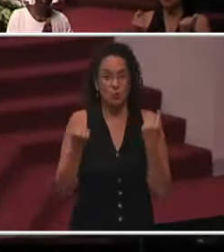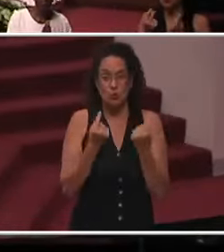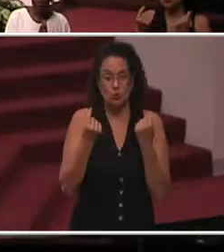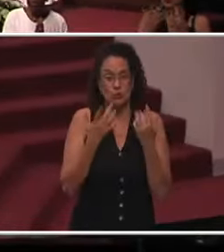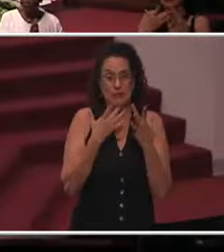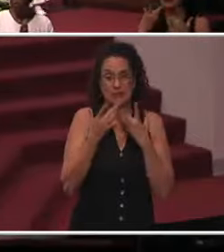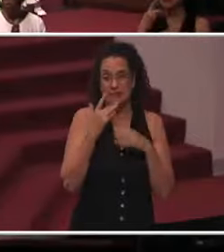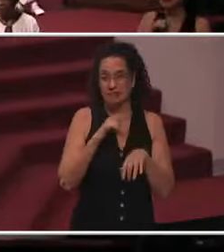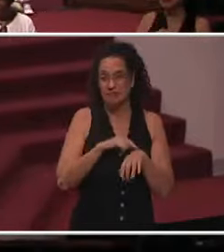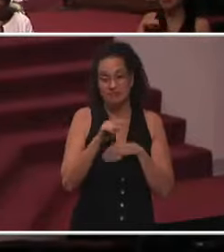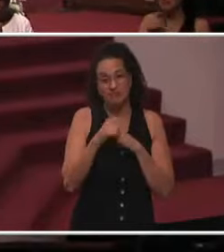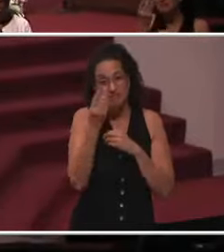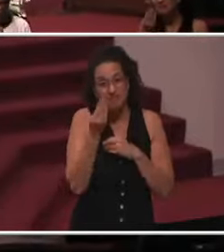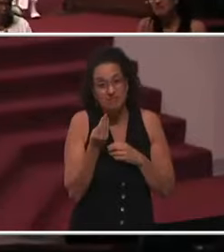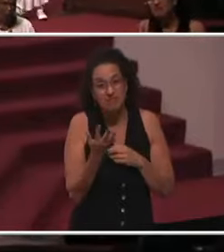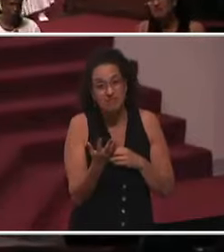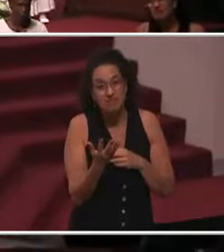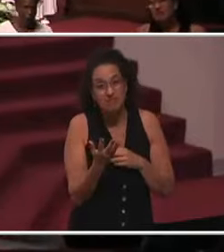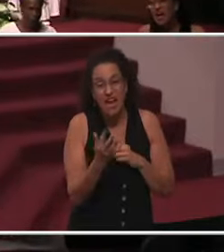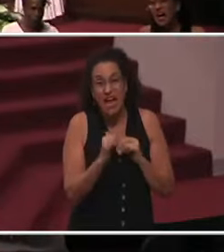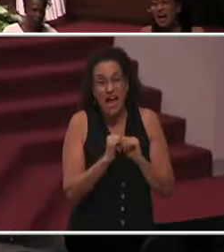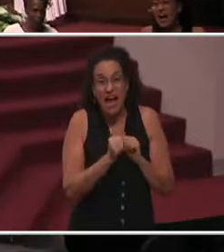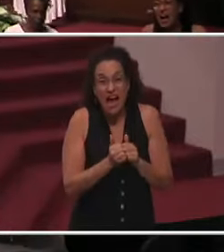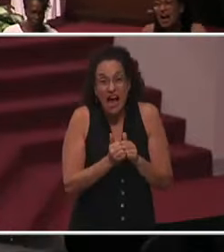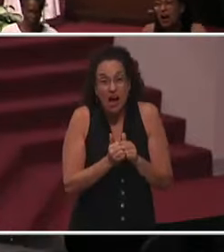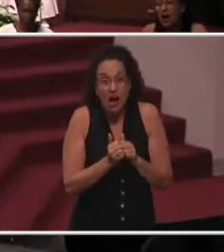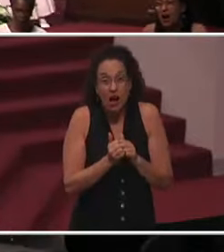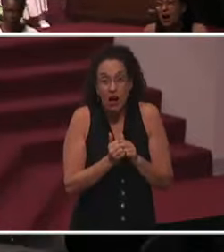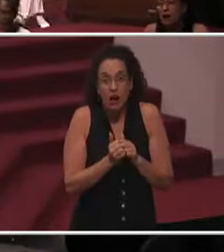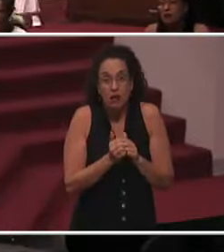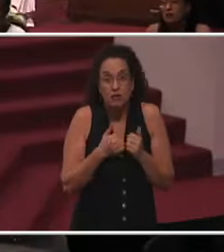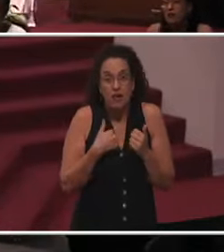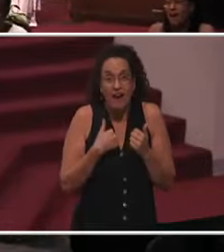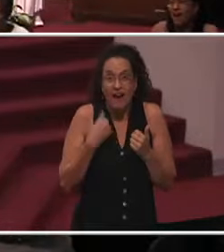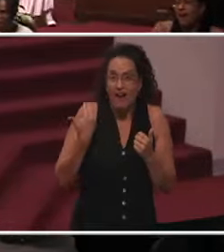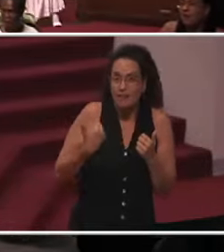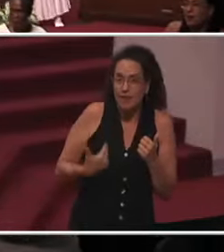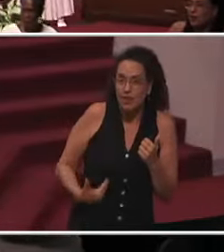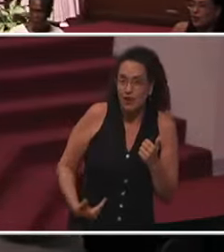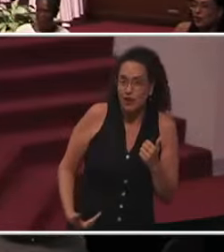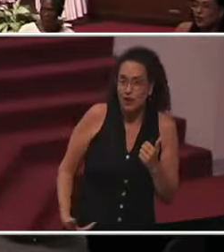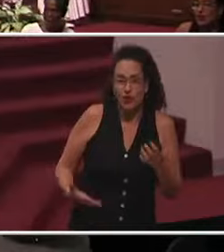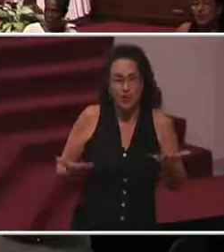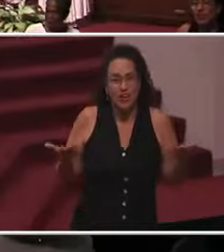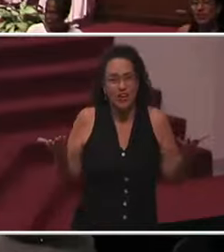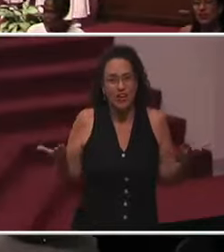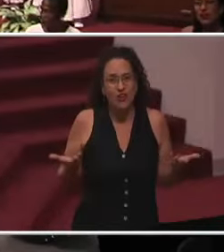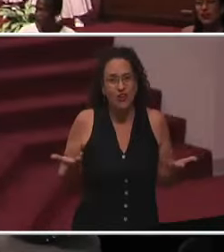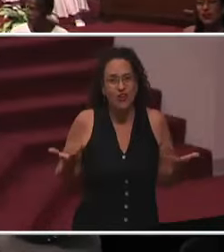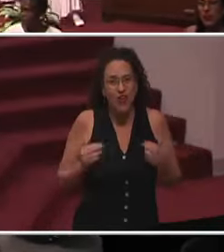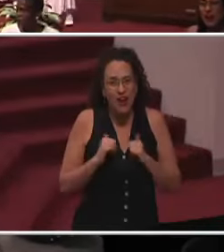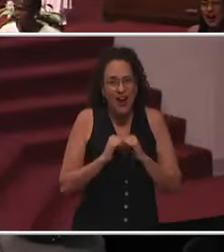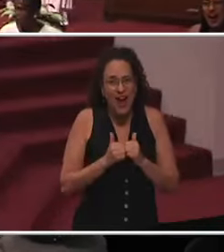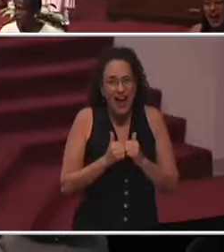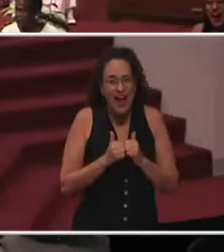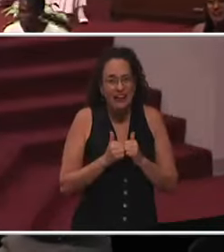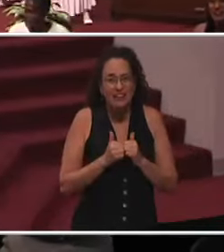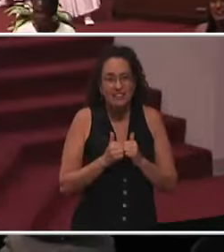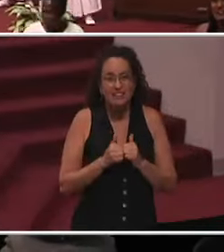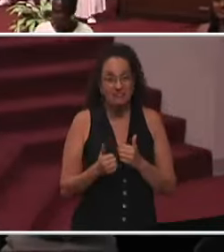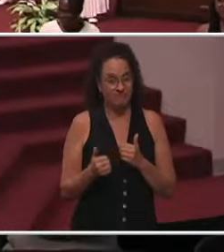If you want to know just how I got here, it's so easy